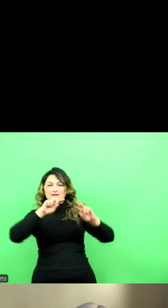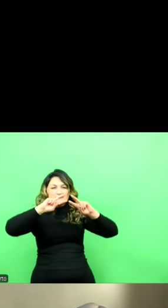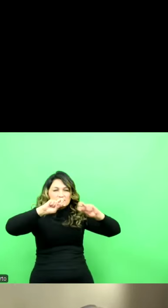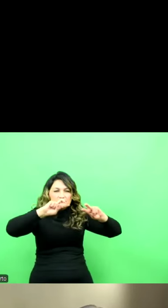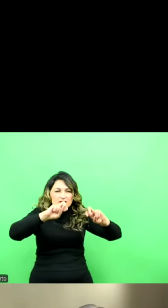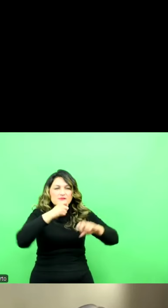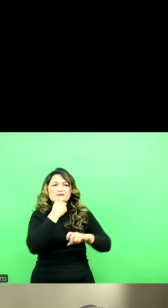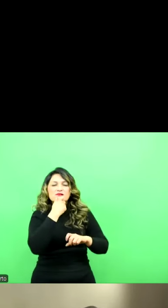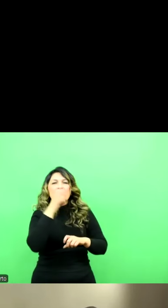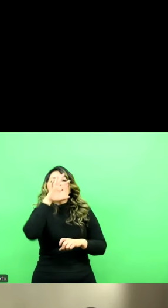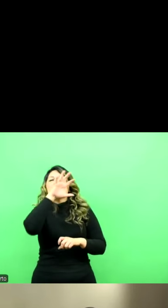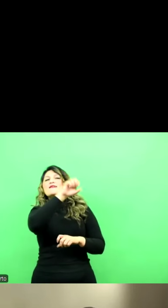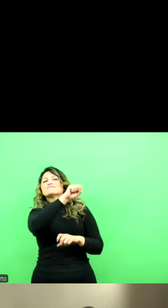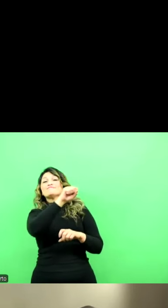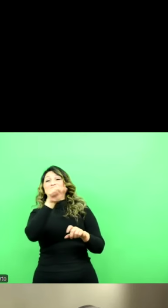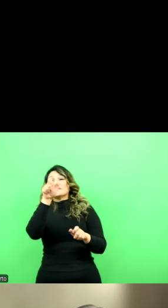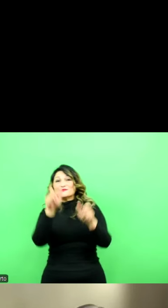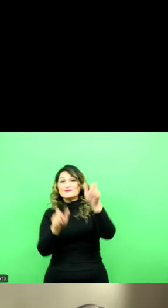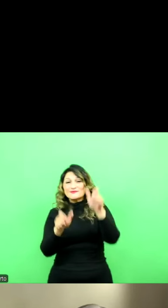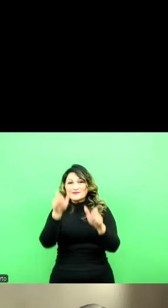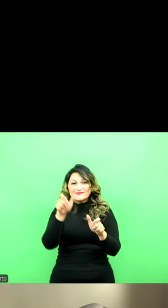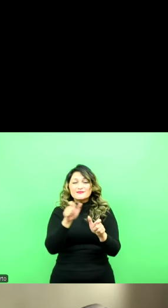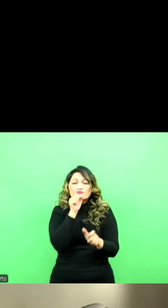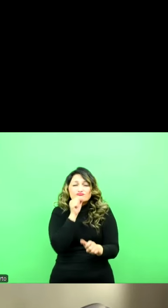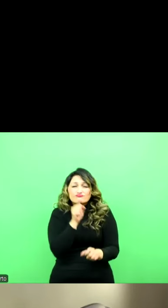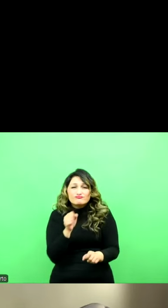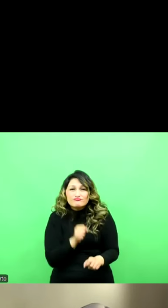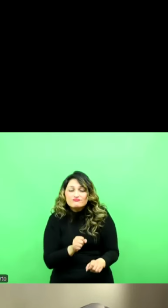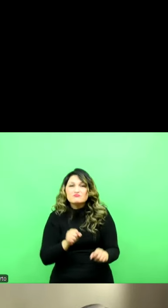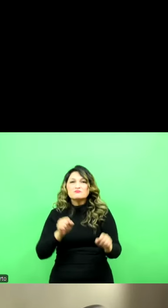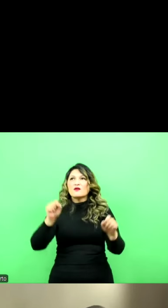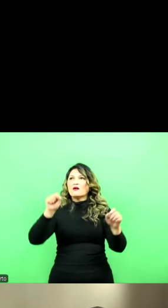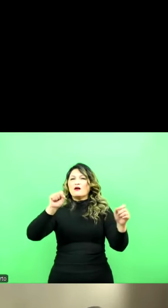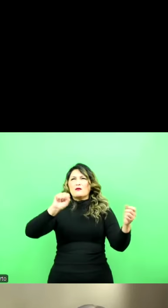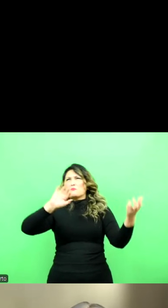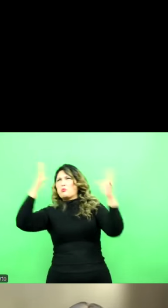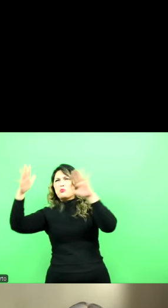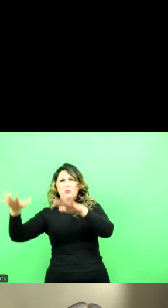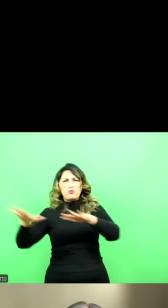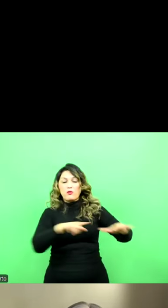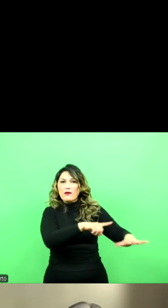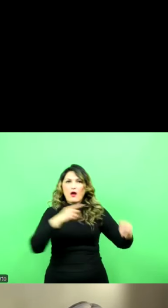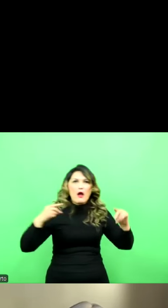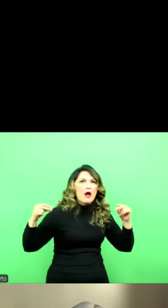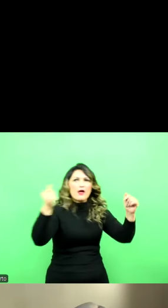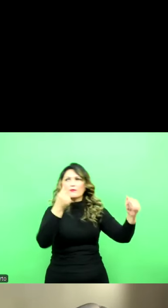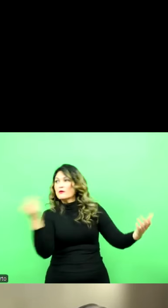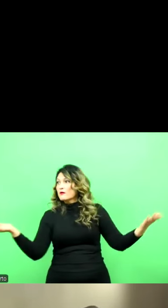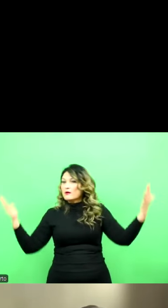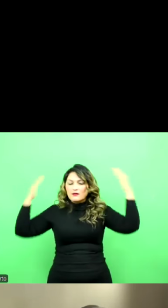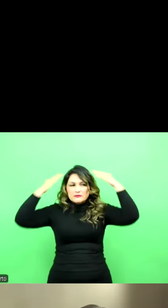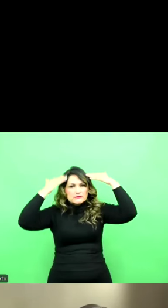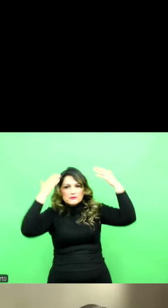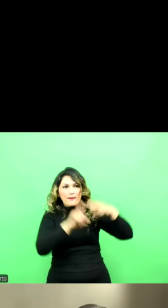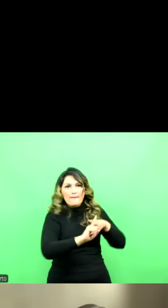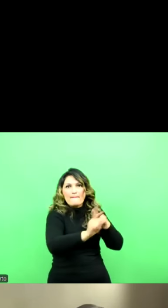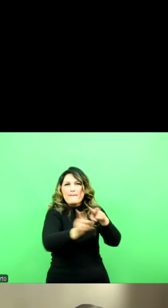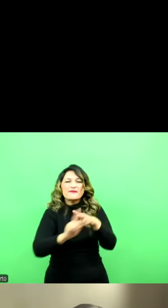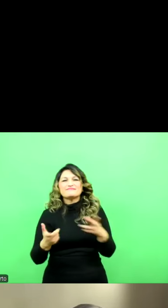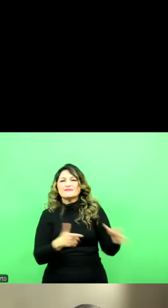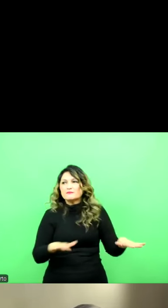are sources of resilience. These individuals have perspective on hard times. They can share wisdom